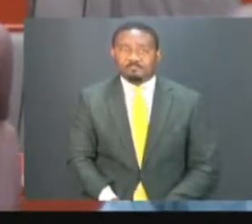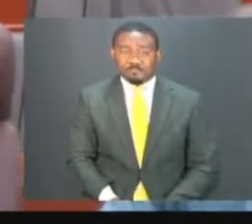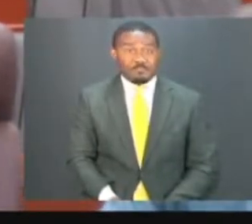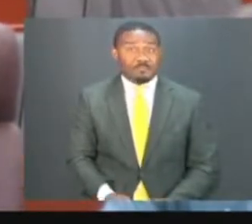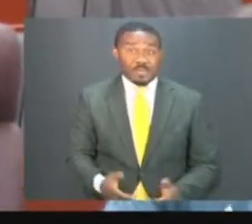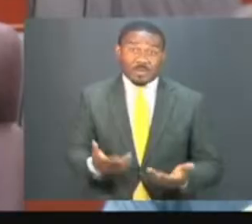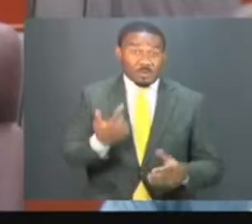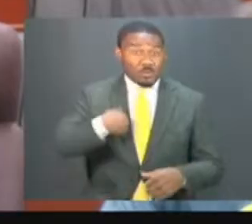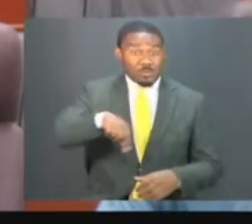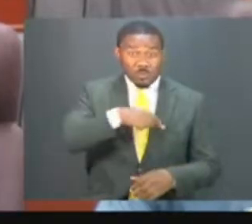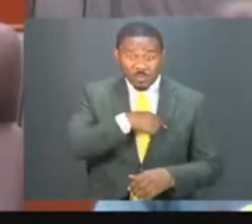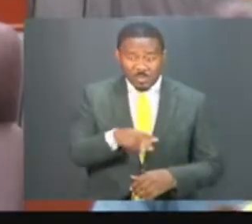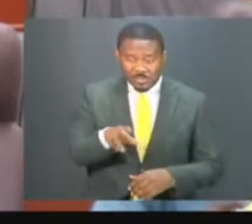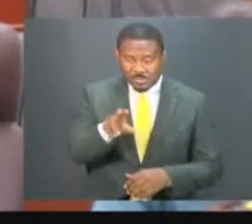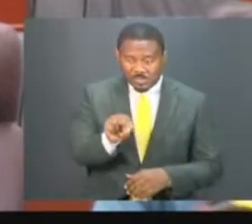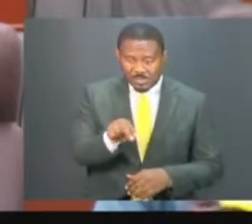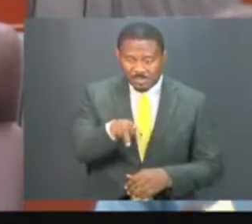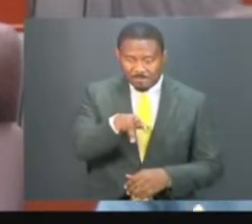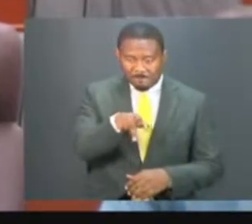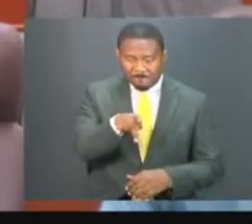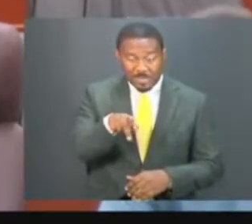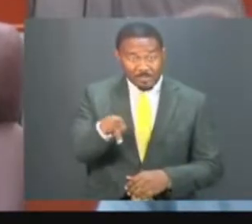side of the House